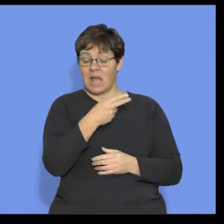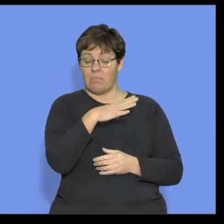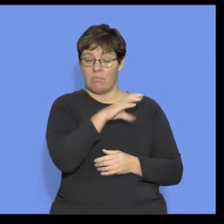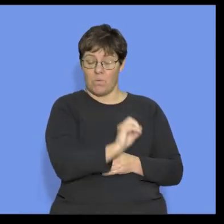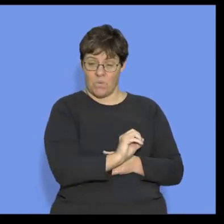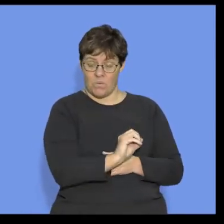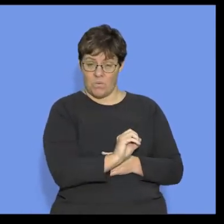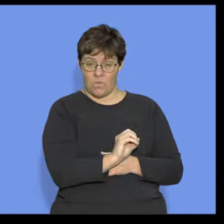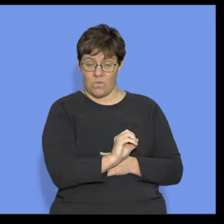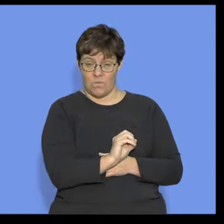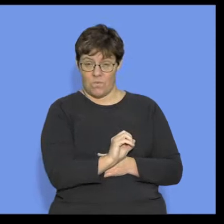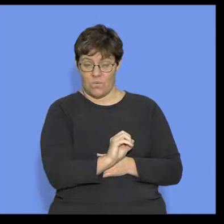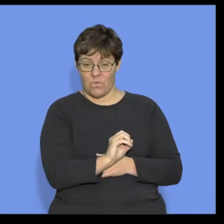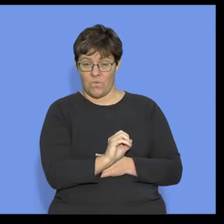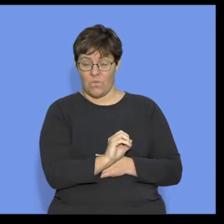Thabo